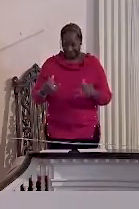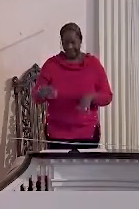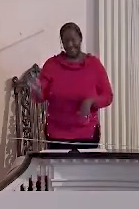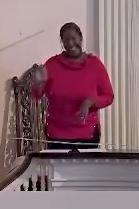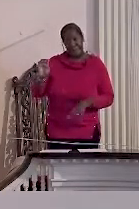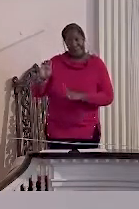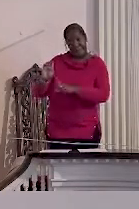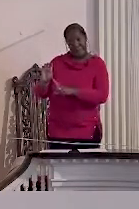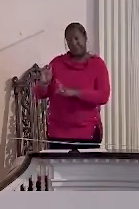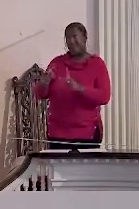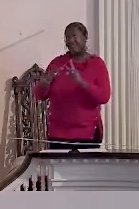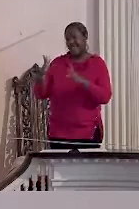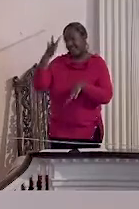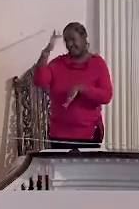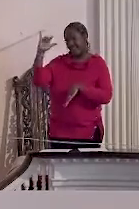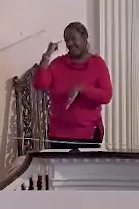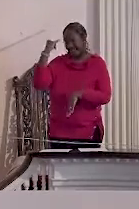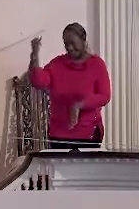idea.